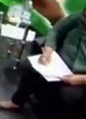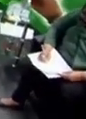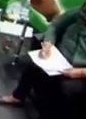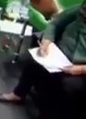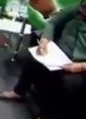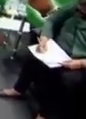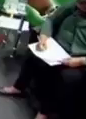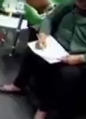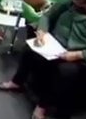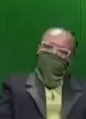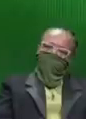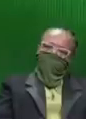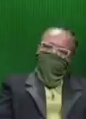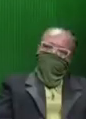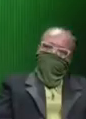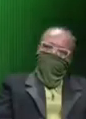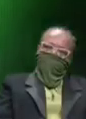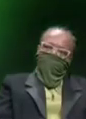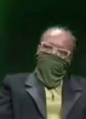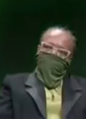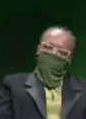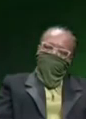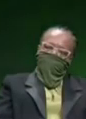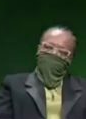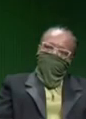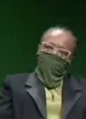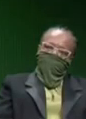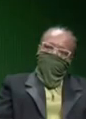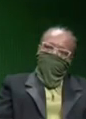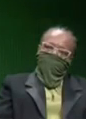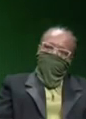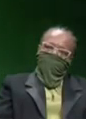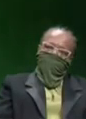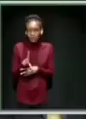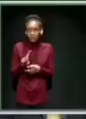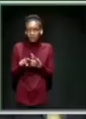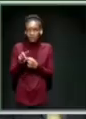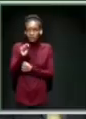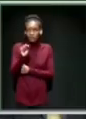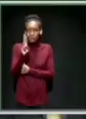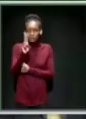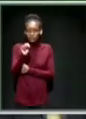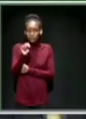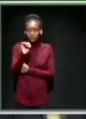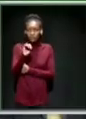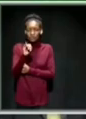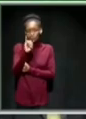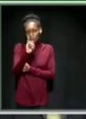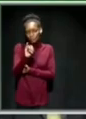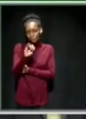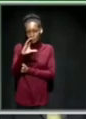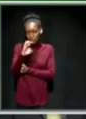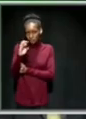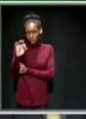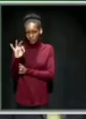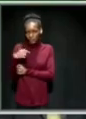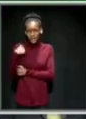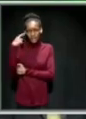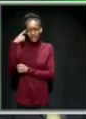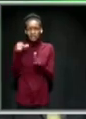Siyabonga kakhulu, Mpumalanga Mafico from UNICEF. I think it's very important as partners to mention ukuthi irole